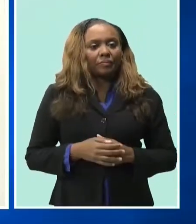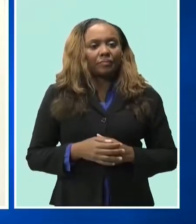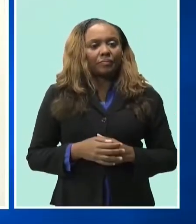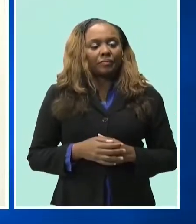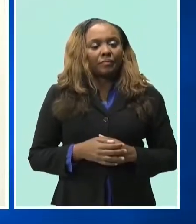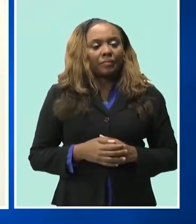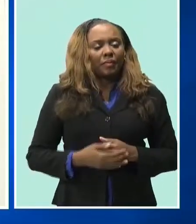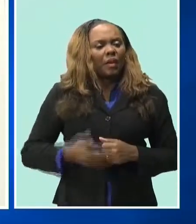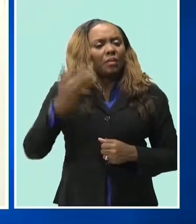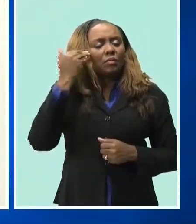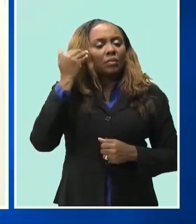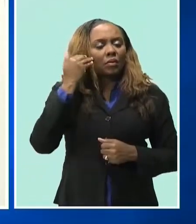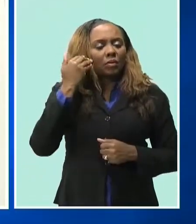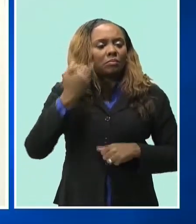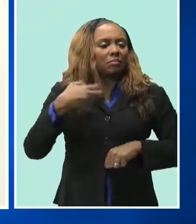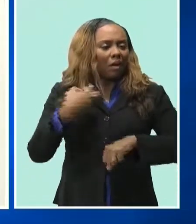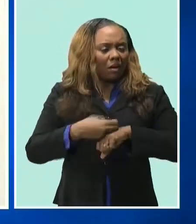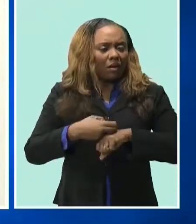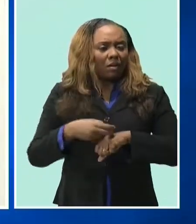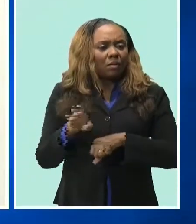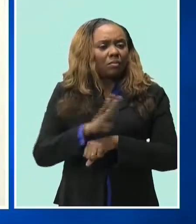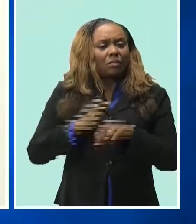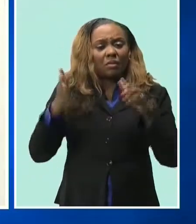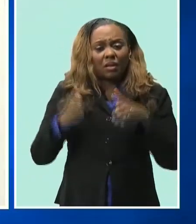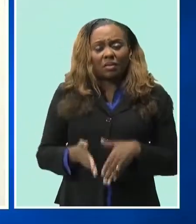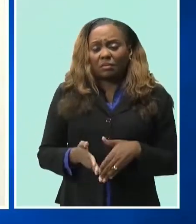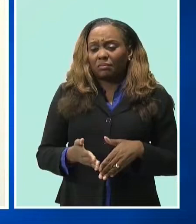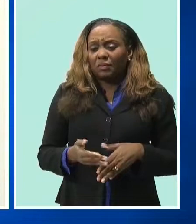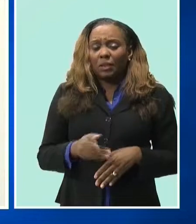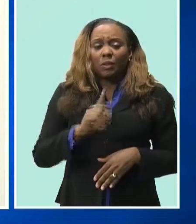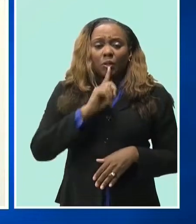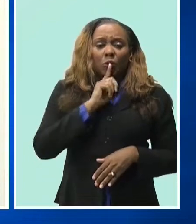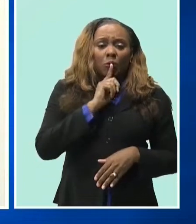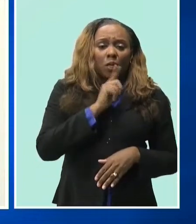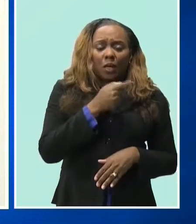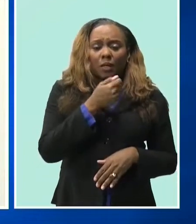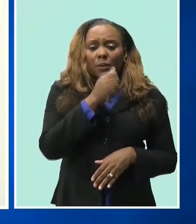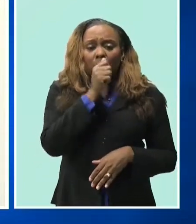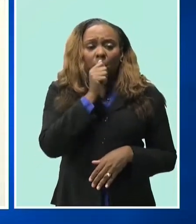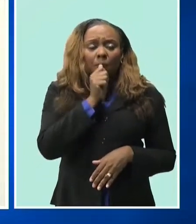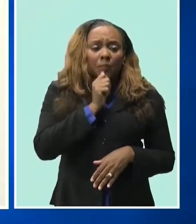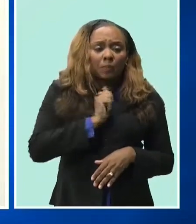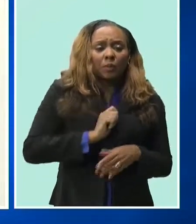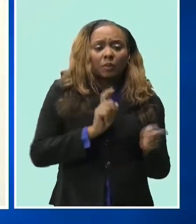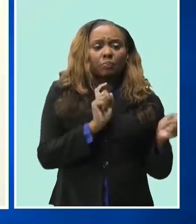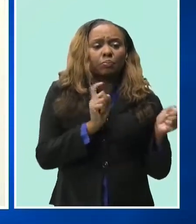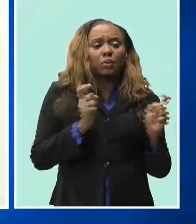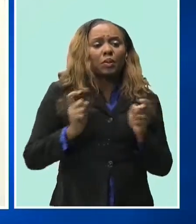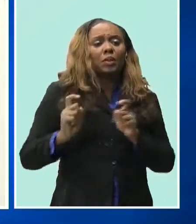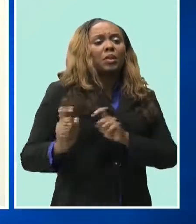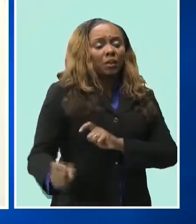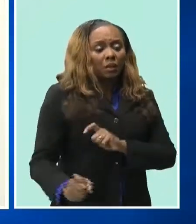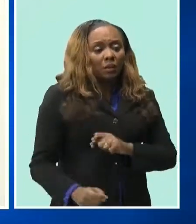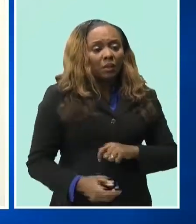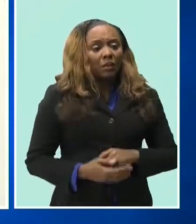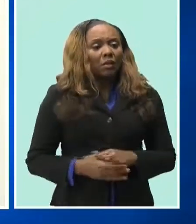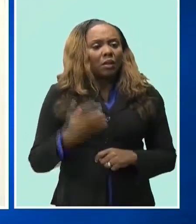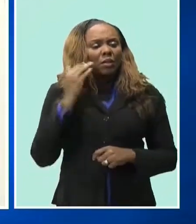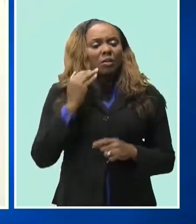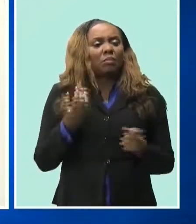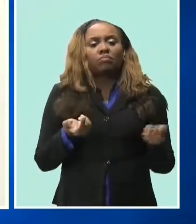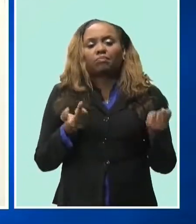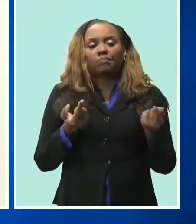the difficulty that Barbadians are enduring as a result of the changes that have been made. We understand that this is a very